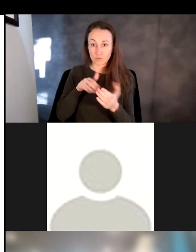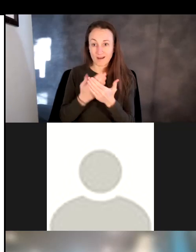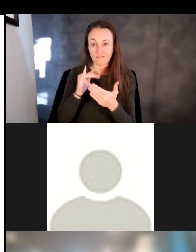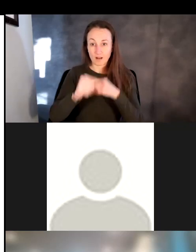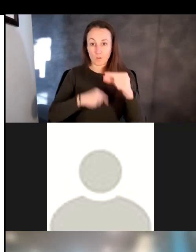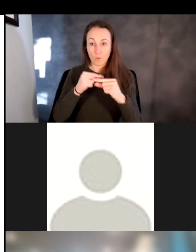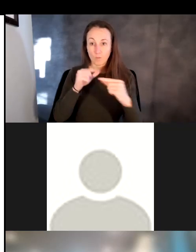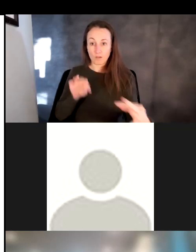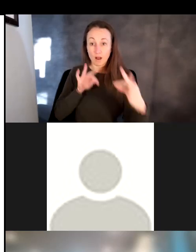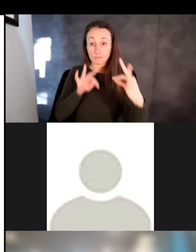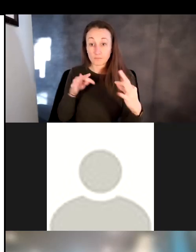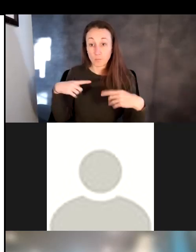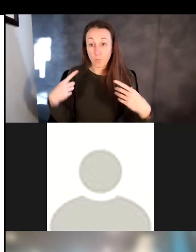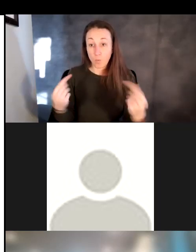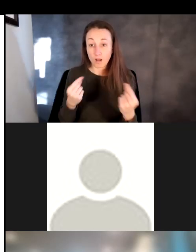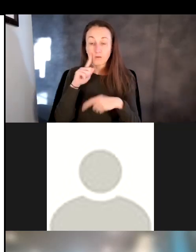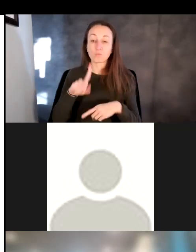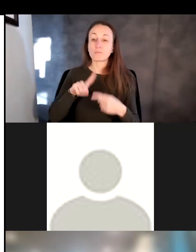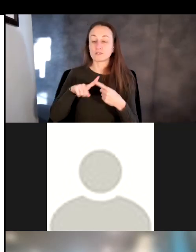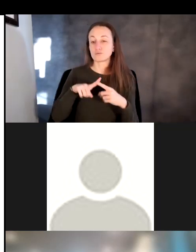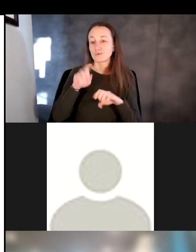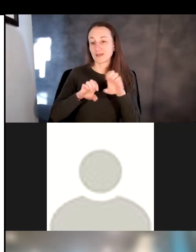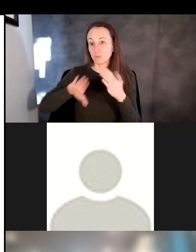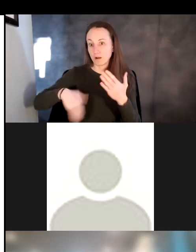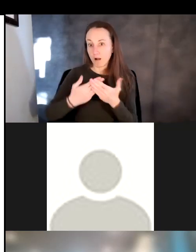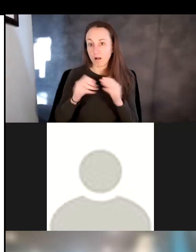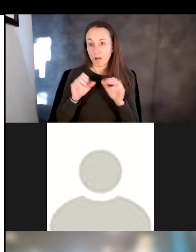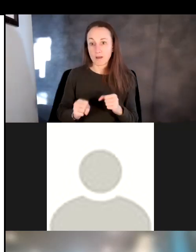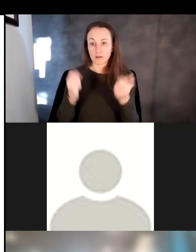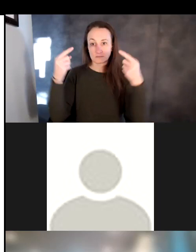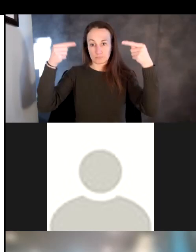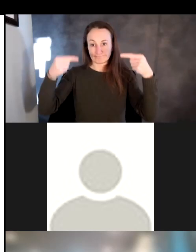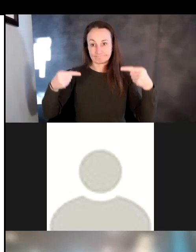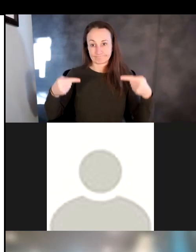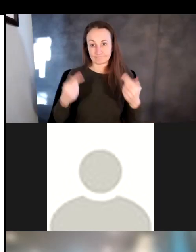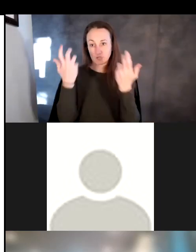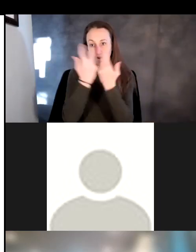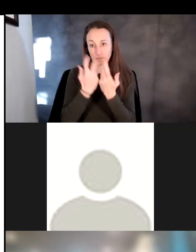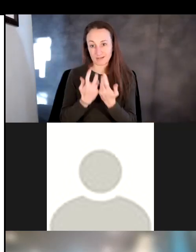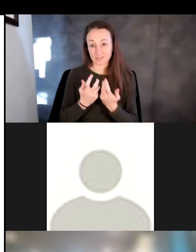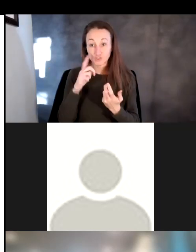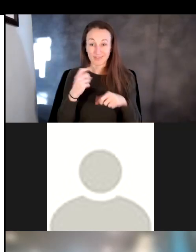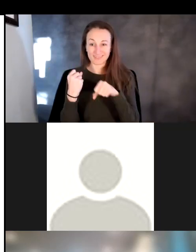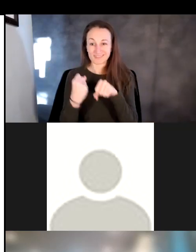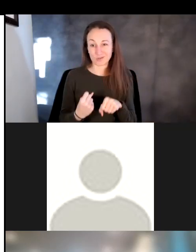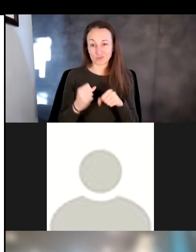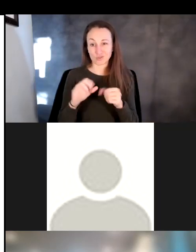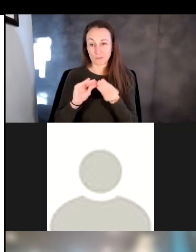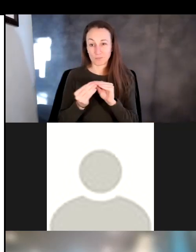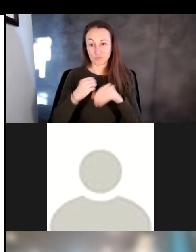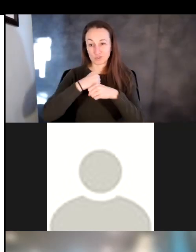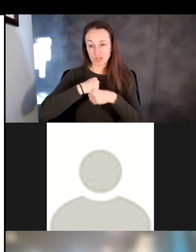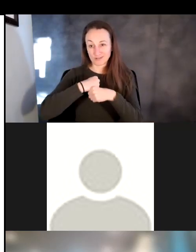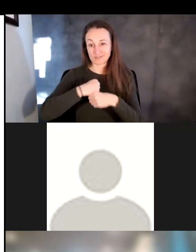optimum would be to evaluate all possible combinations of mutations, so this simultaneous saturation mutagenesis, evaluate all